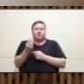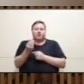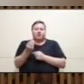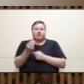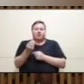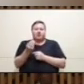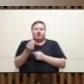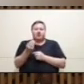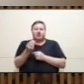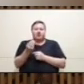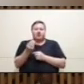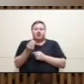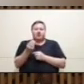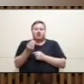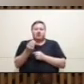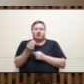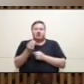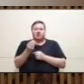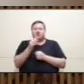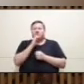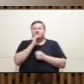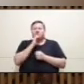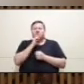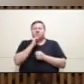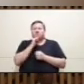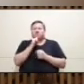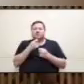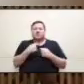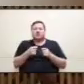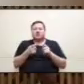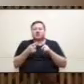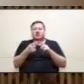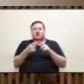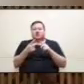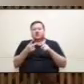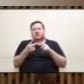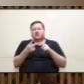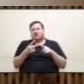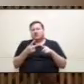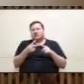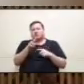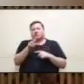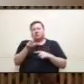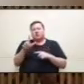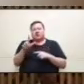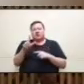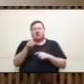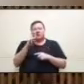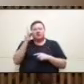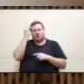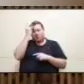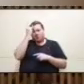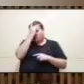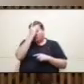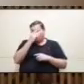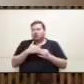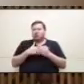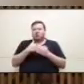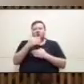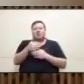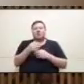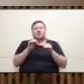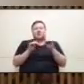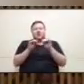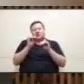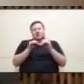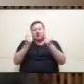us with the inability to spend. The next one we received on the 27th of March. That was after the adjustment budget was done. Thank